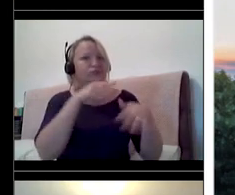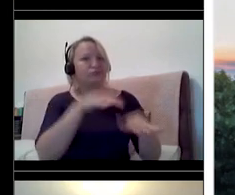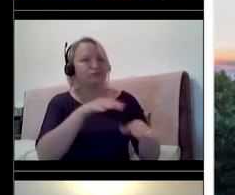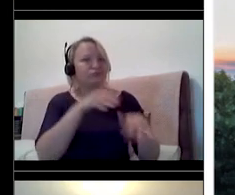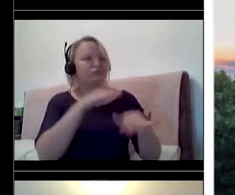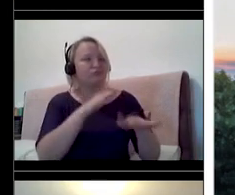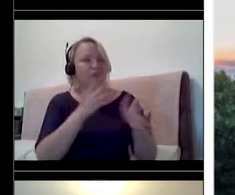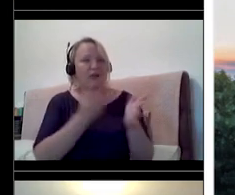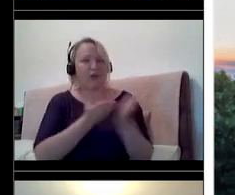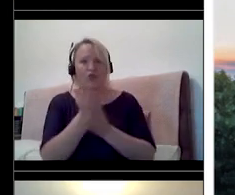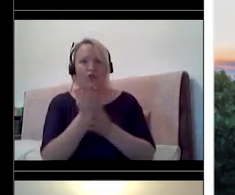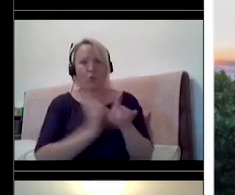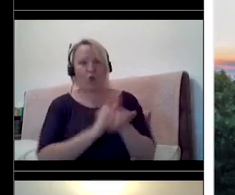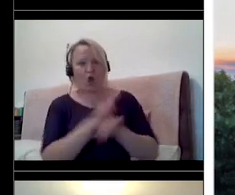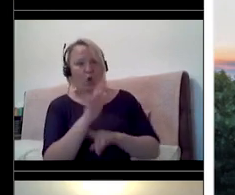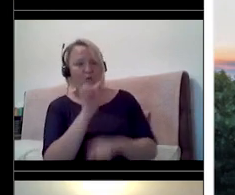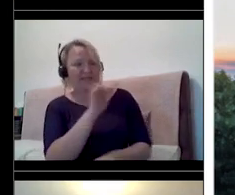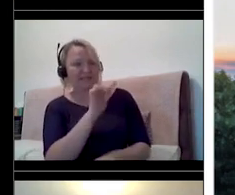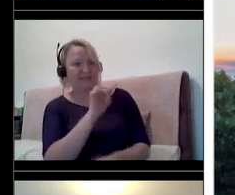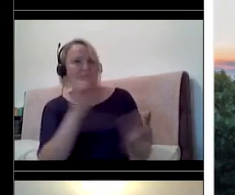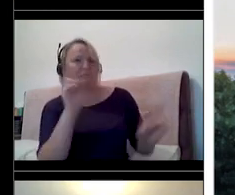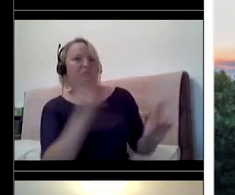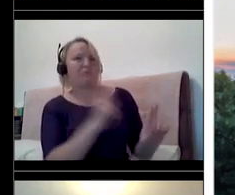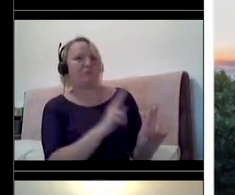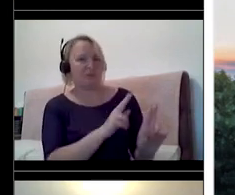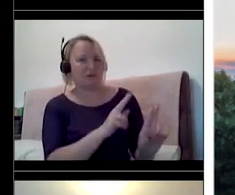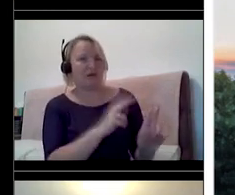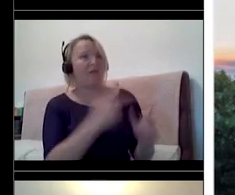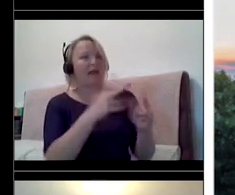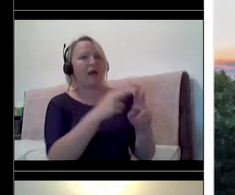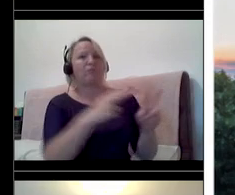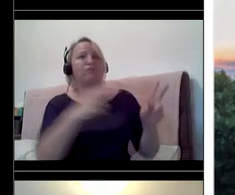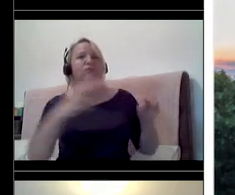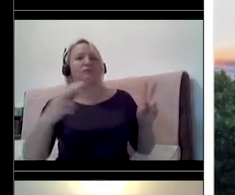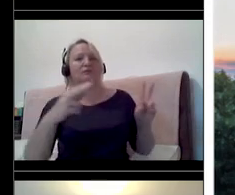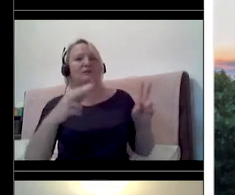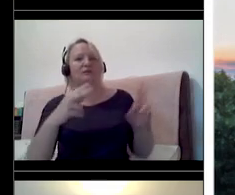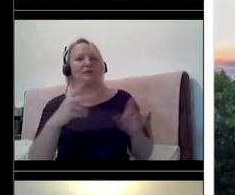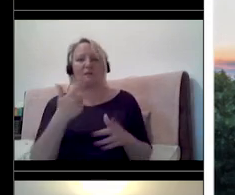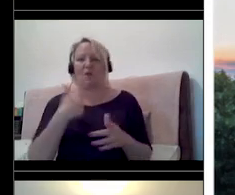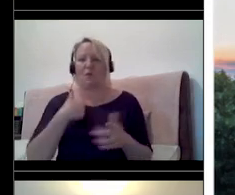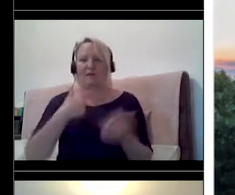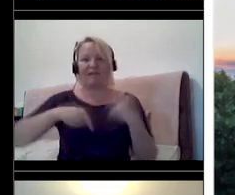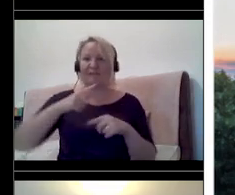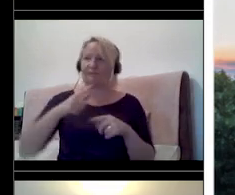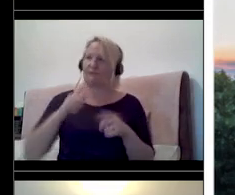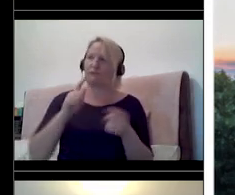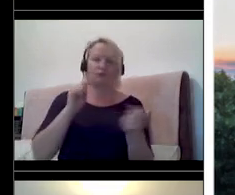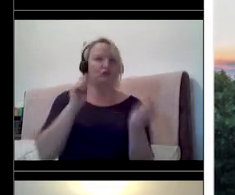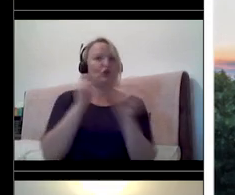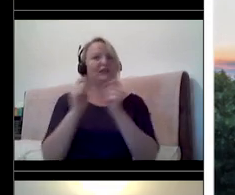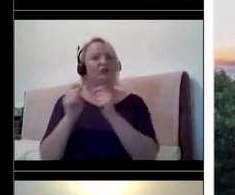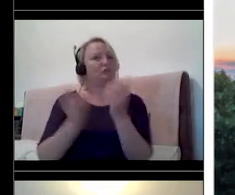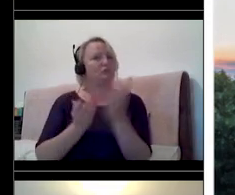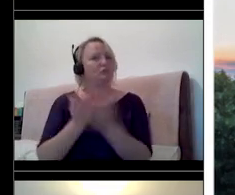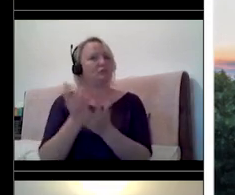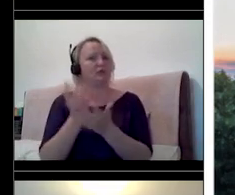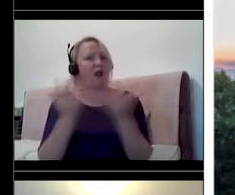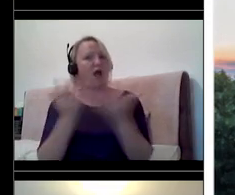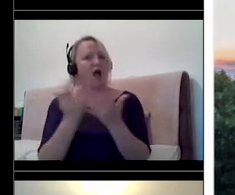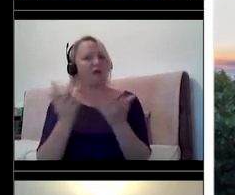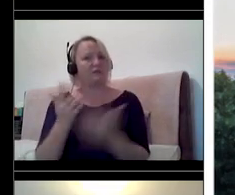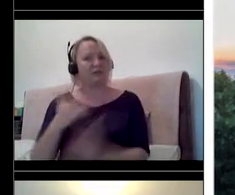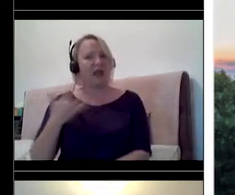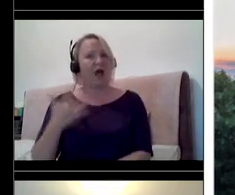And clearly, as we've all gone about very different changes in our lives, we've seen a lot of variation with some